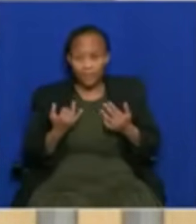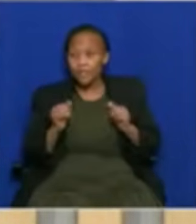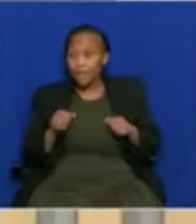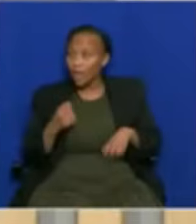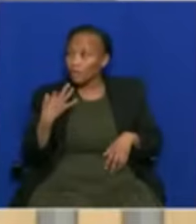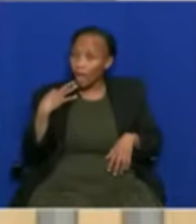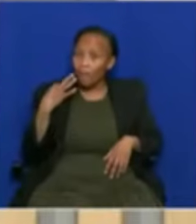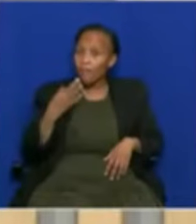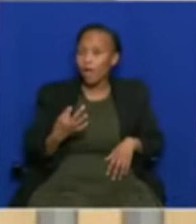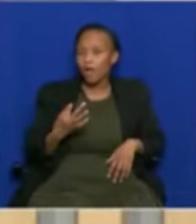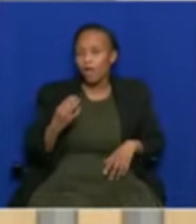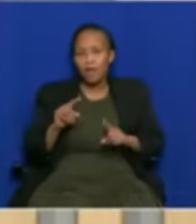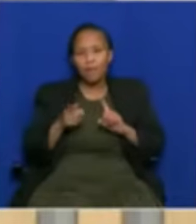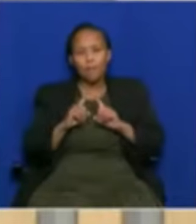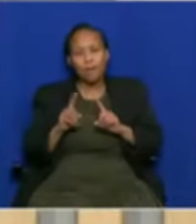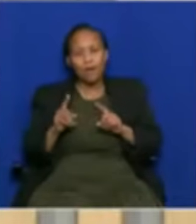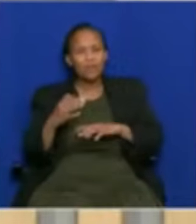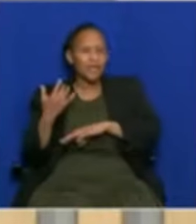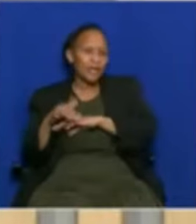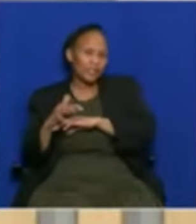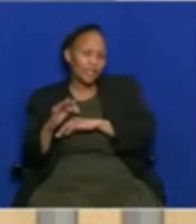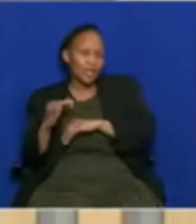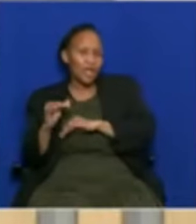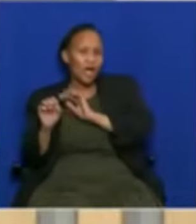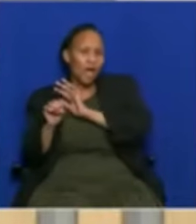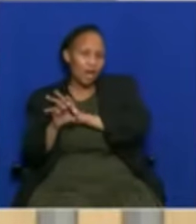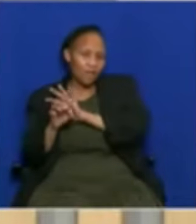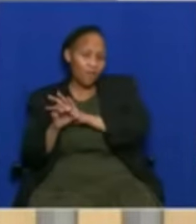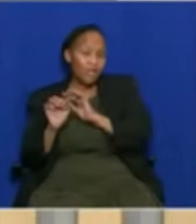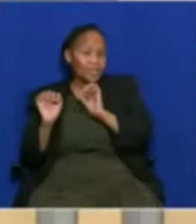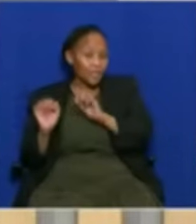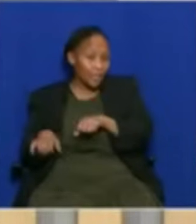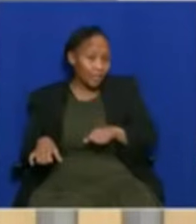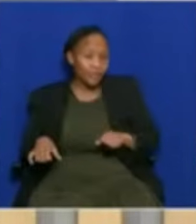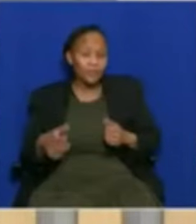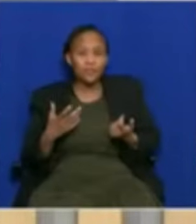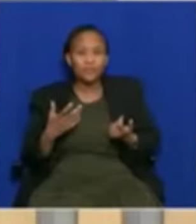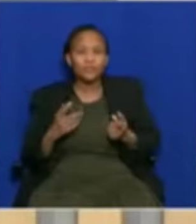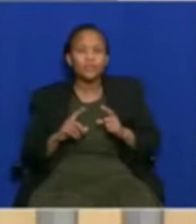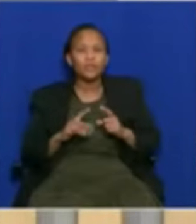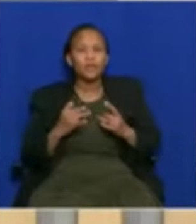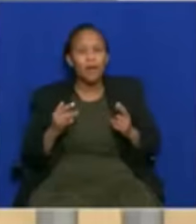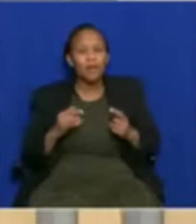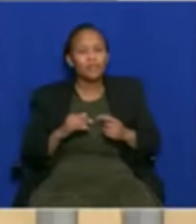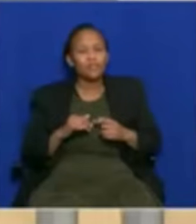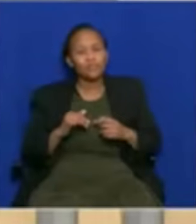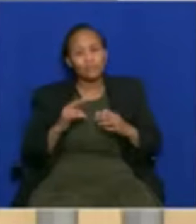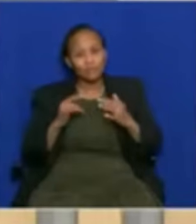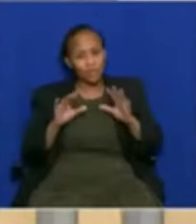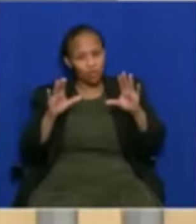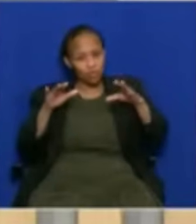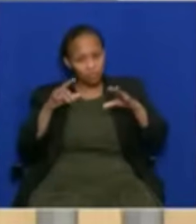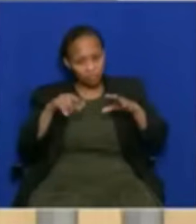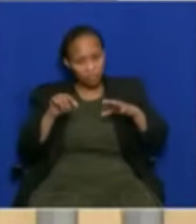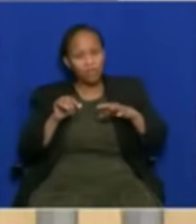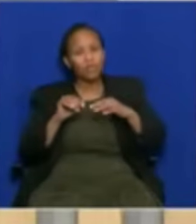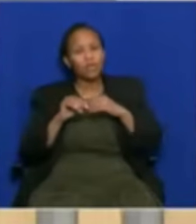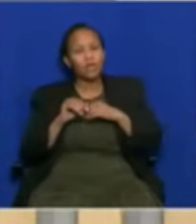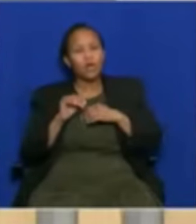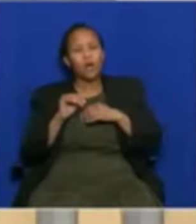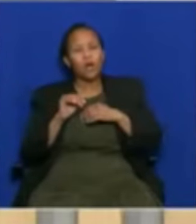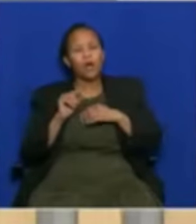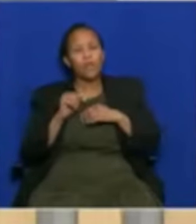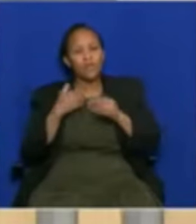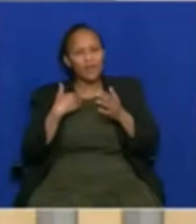advert, but only crime intelligence can answer that. Why did they advertise it